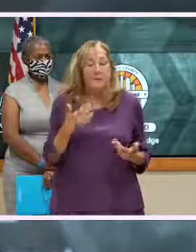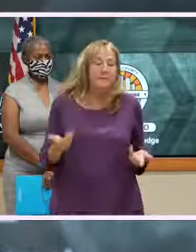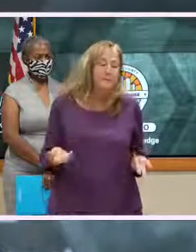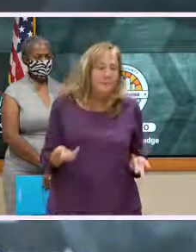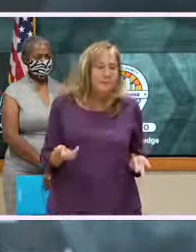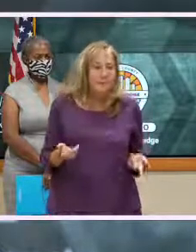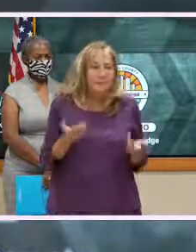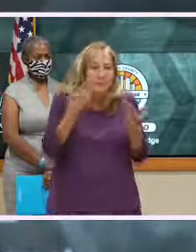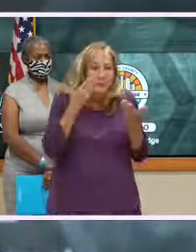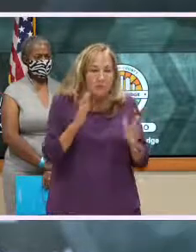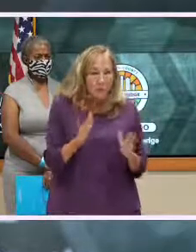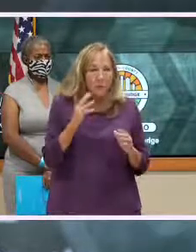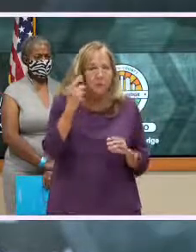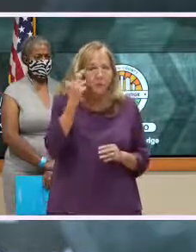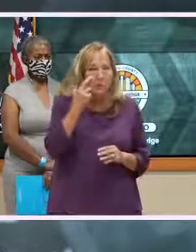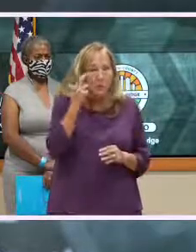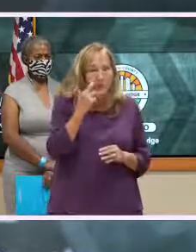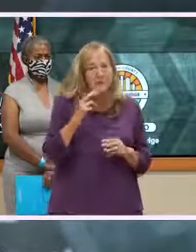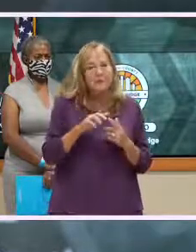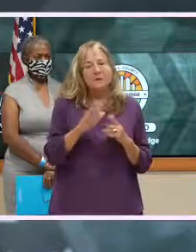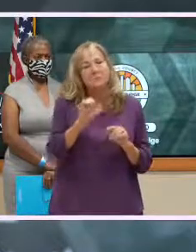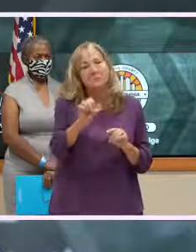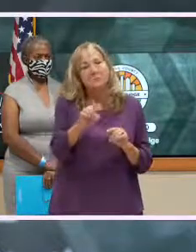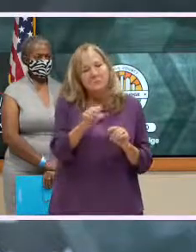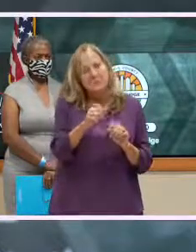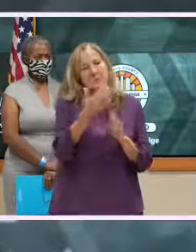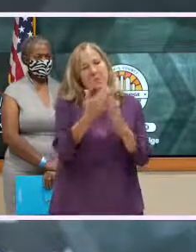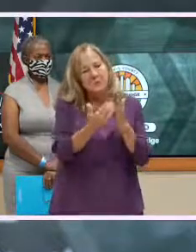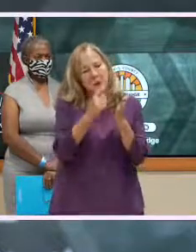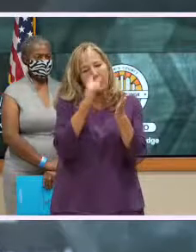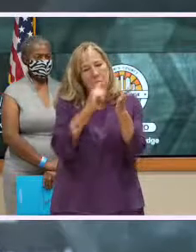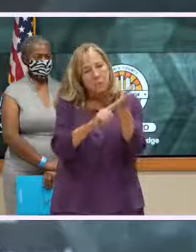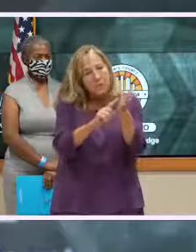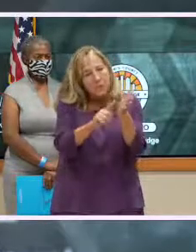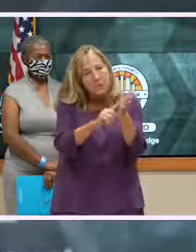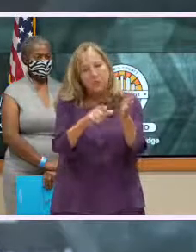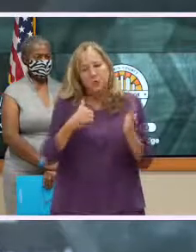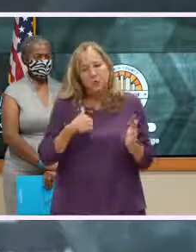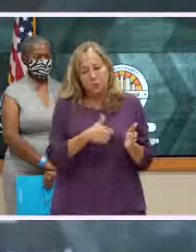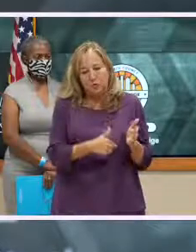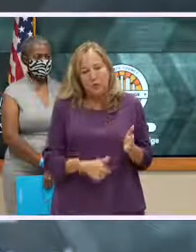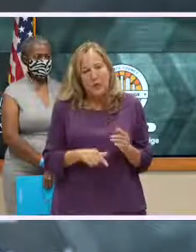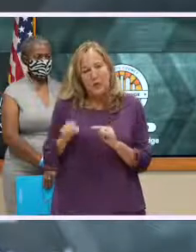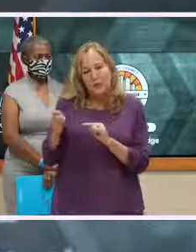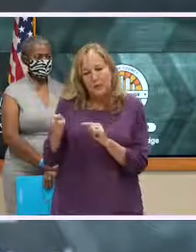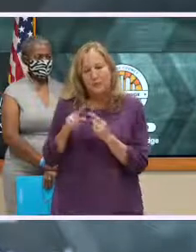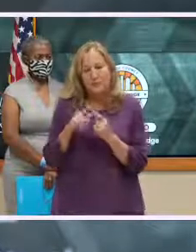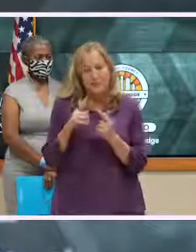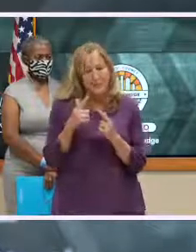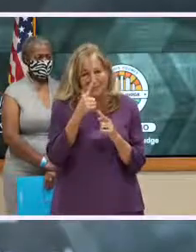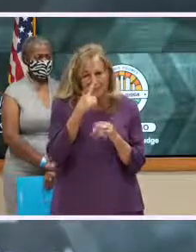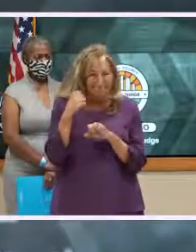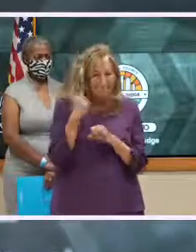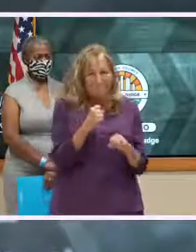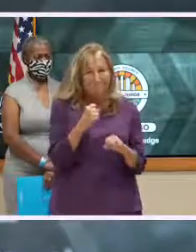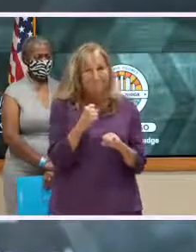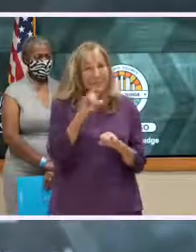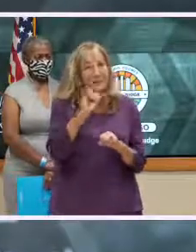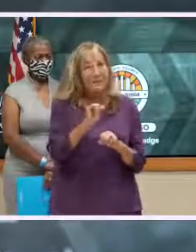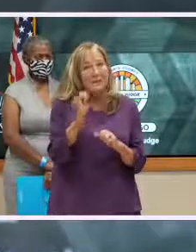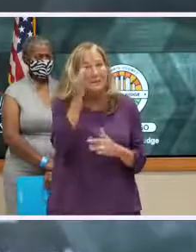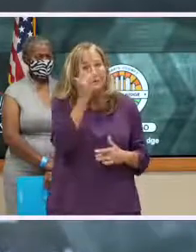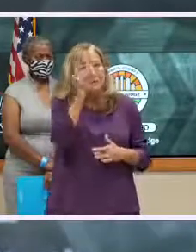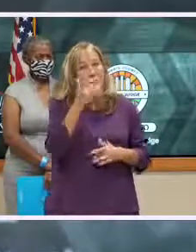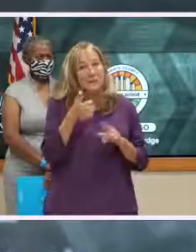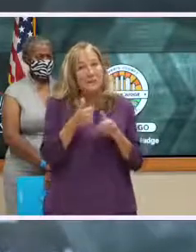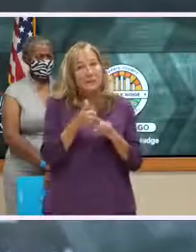study out of southern China that suggests that this virus is more efficient at replicating, especially in our